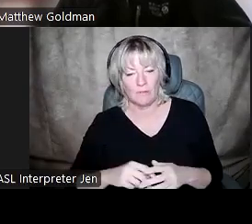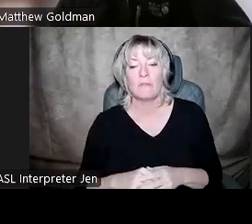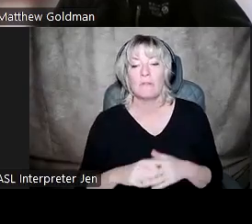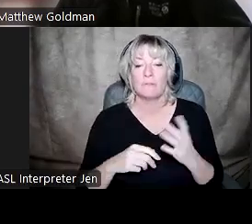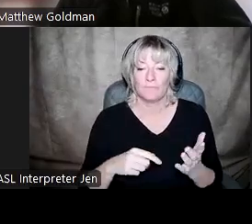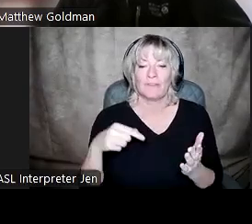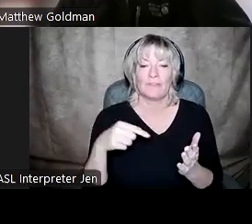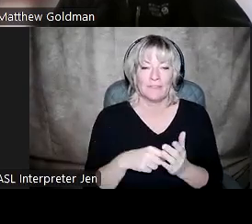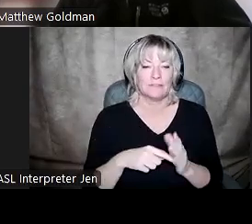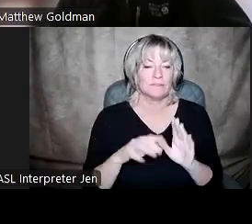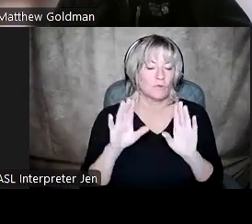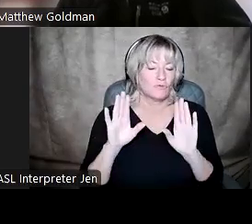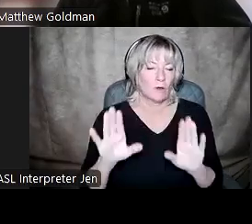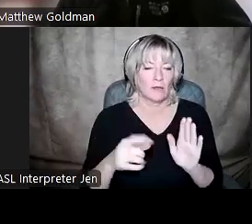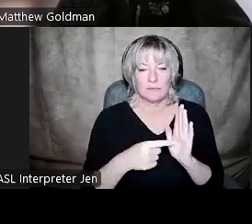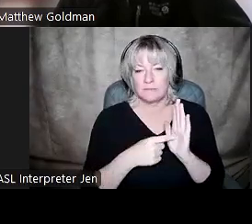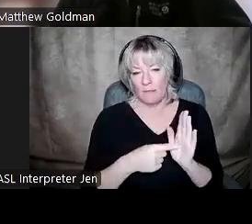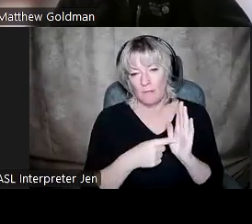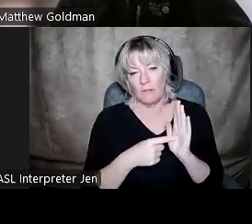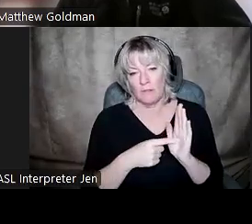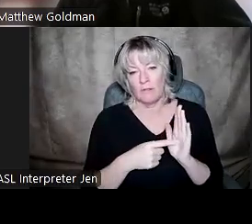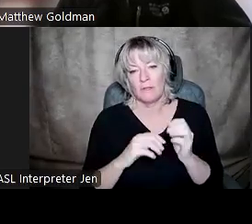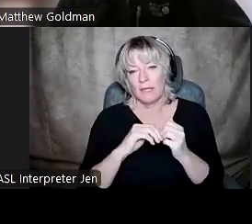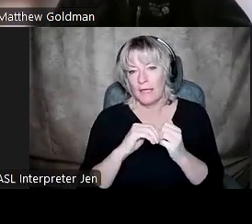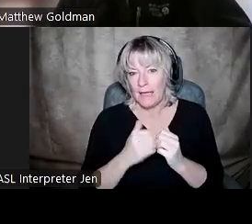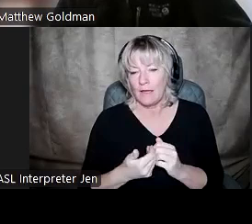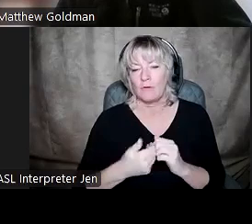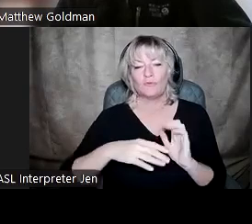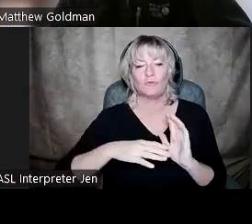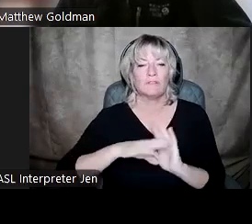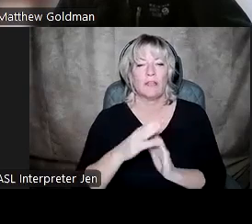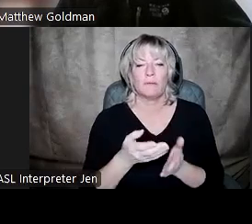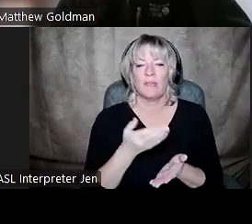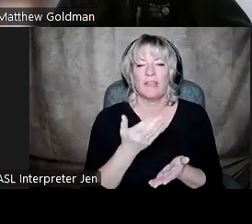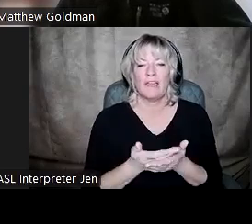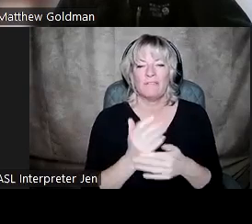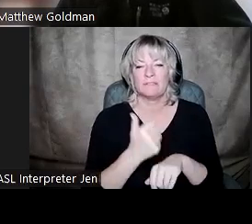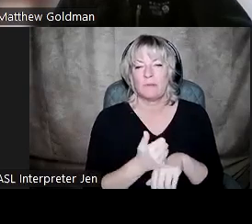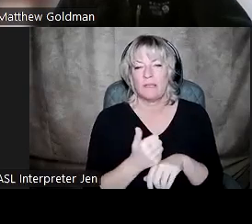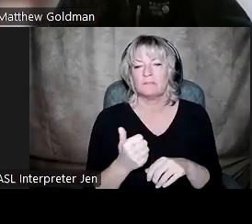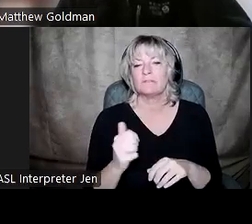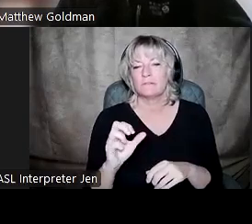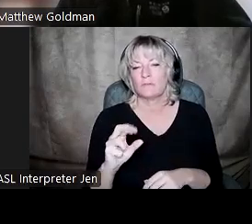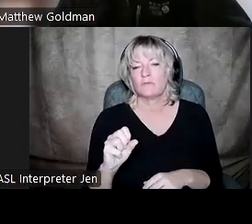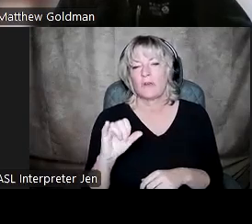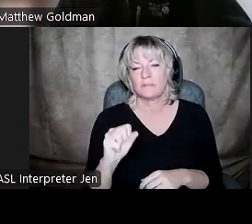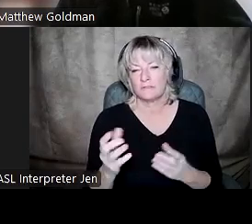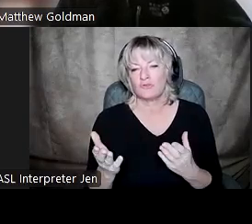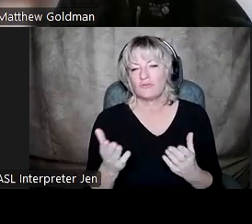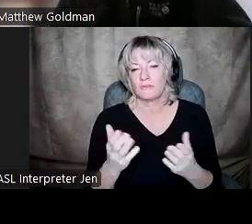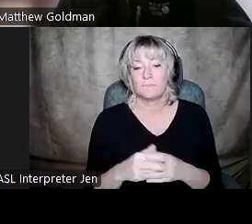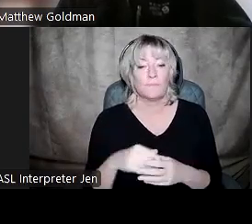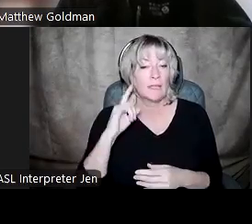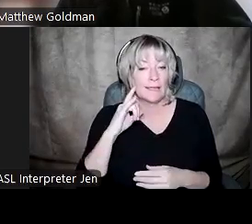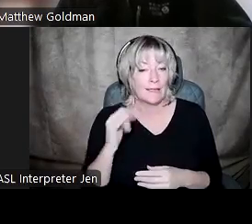this is a great example of how to develop the evidence base for crisis services. So this was,